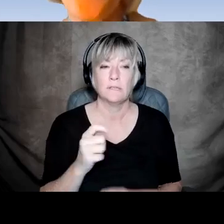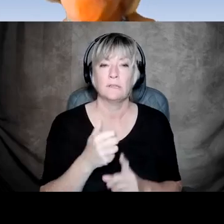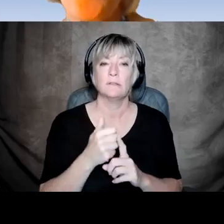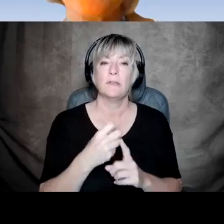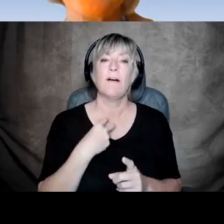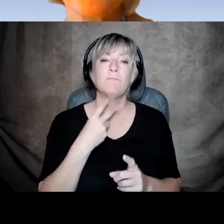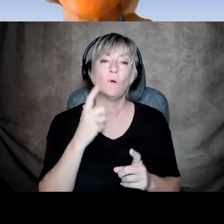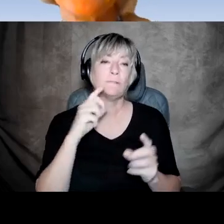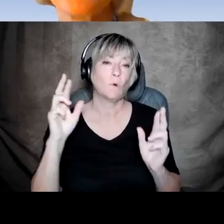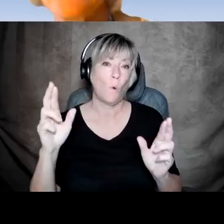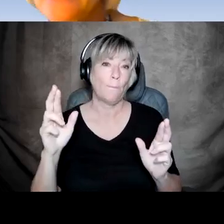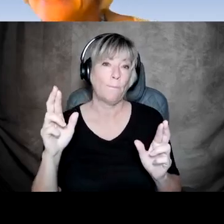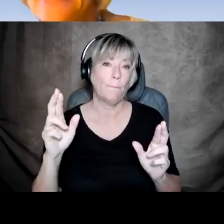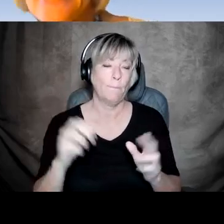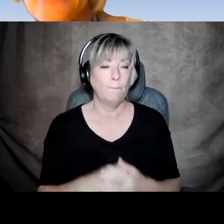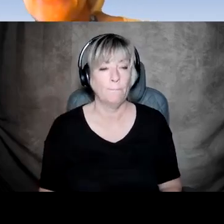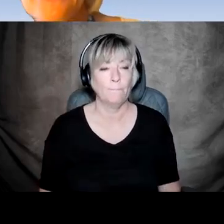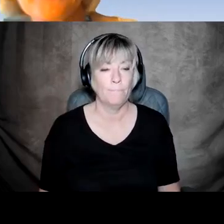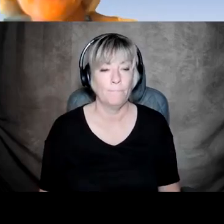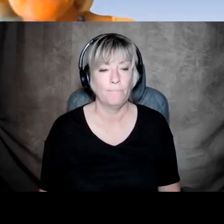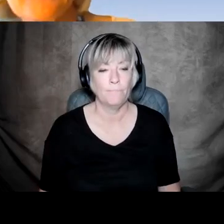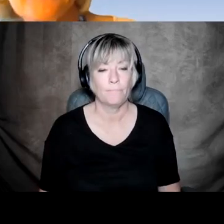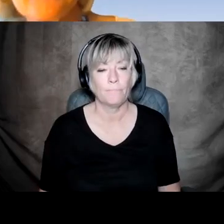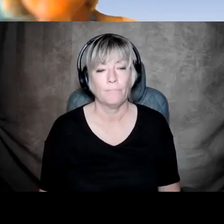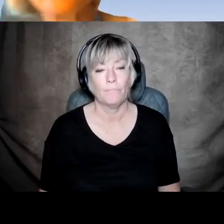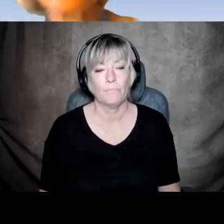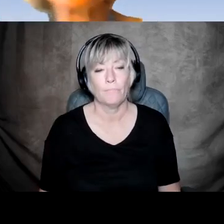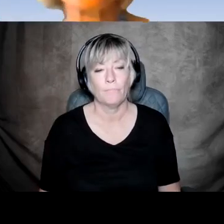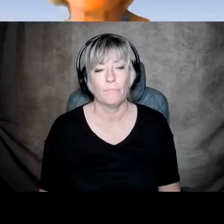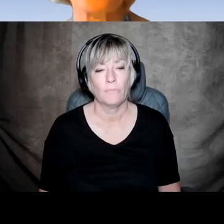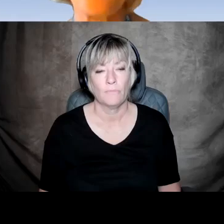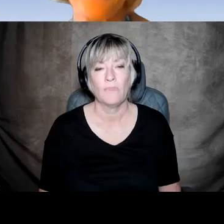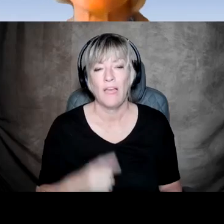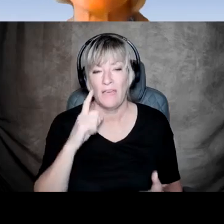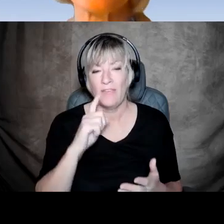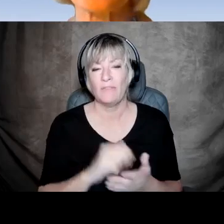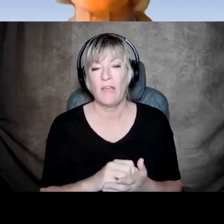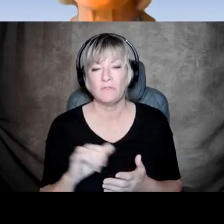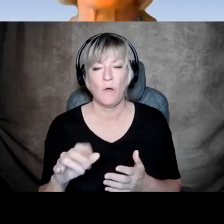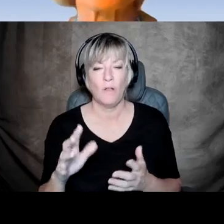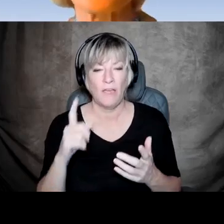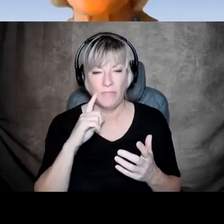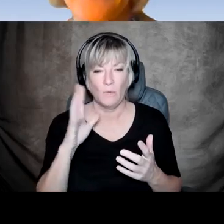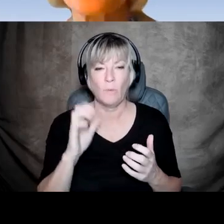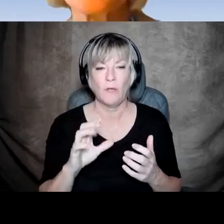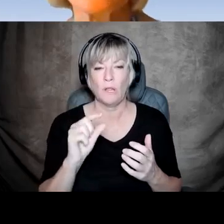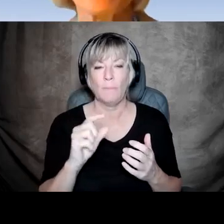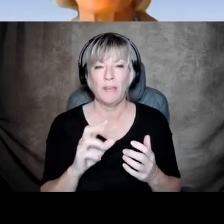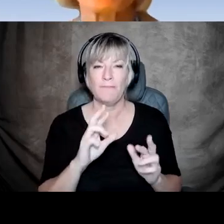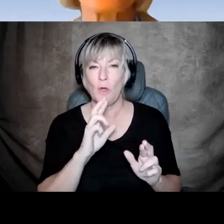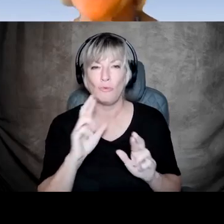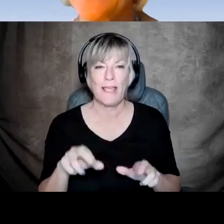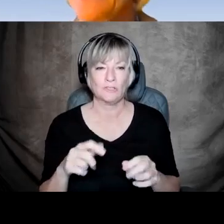of hope. Next slide. I think that's it. So you can go back because I think we're going to do a little bit of a